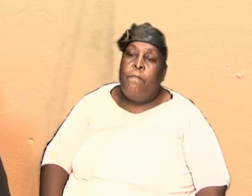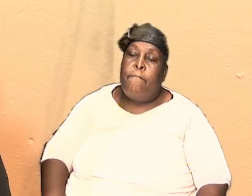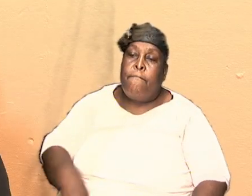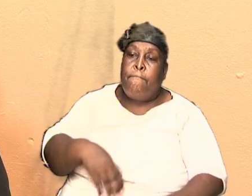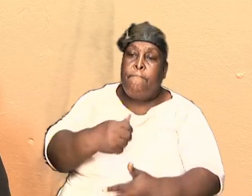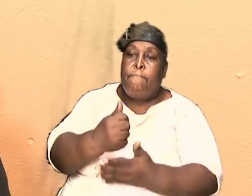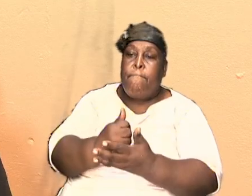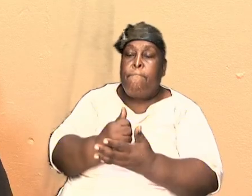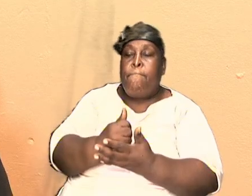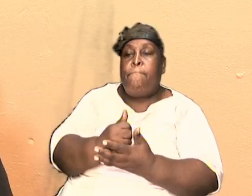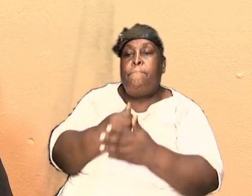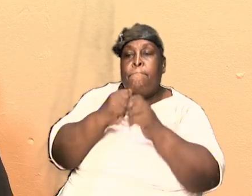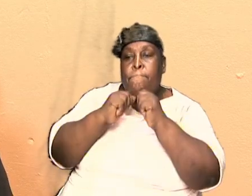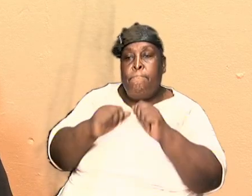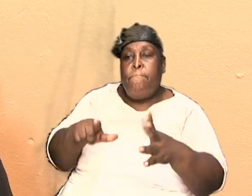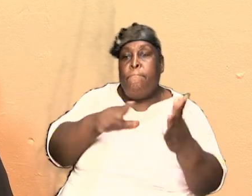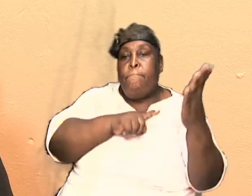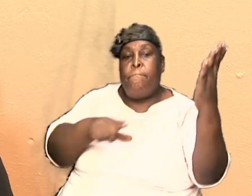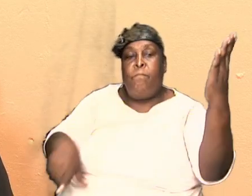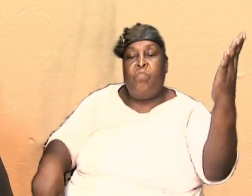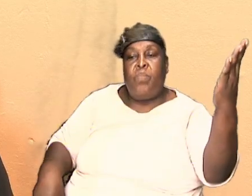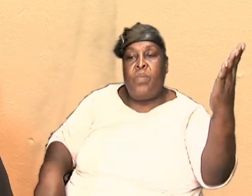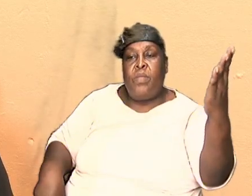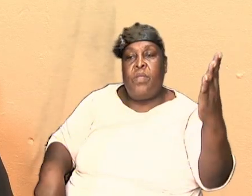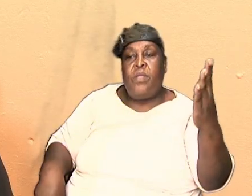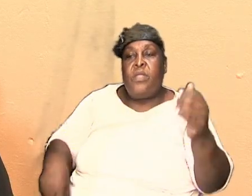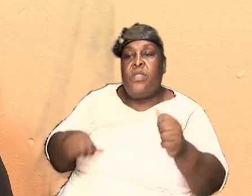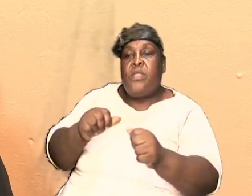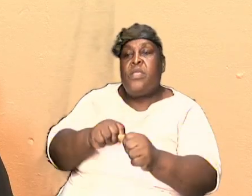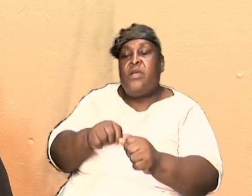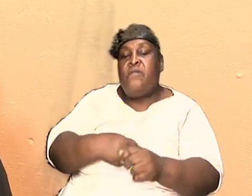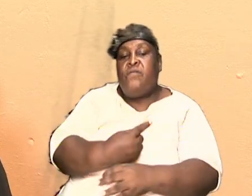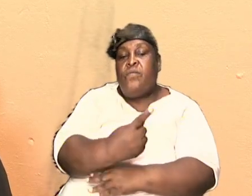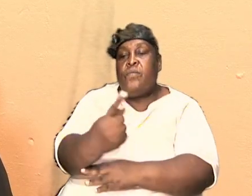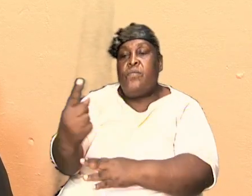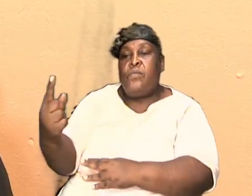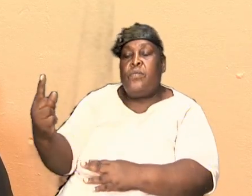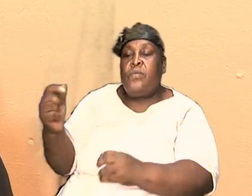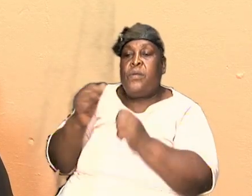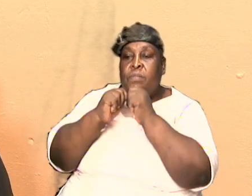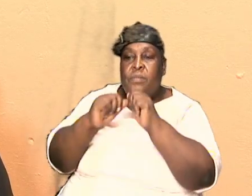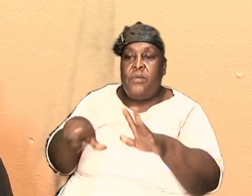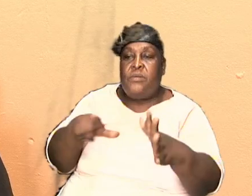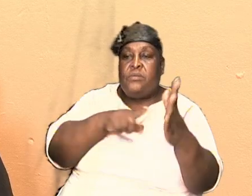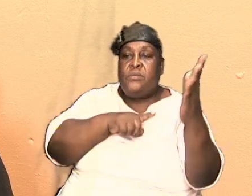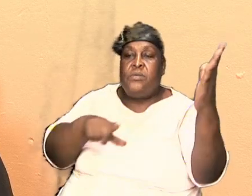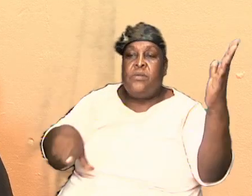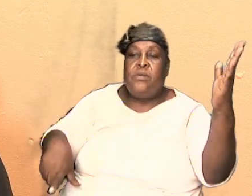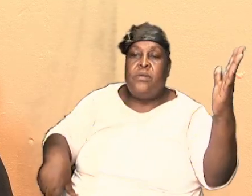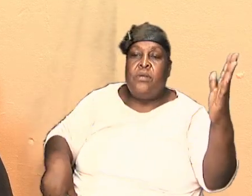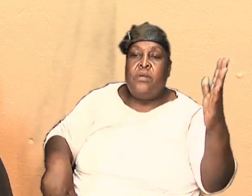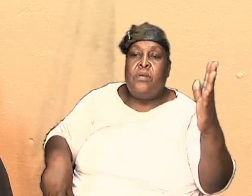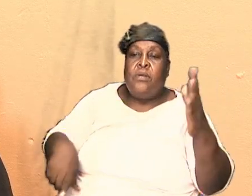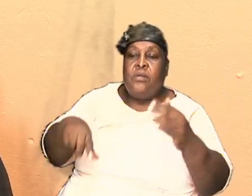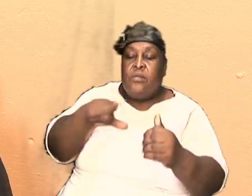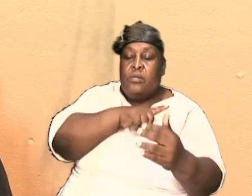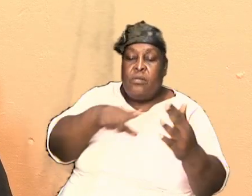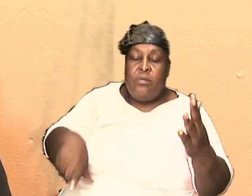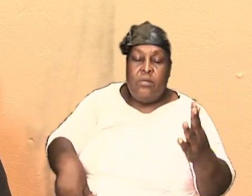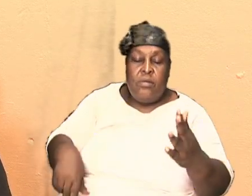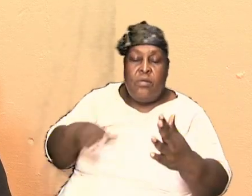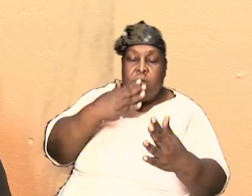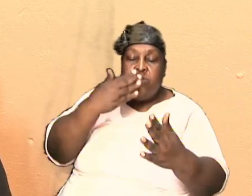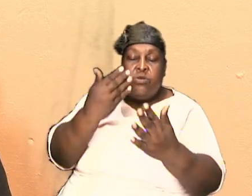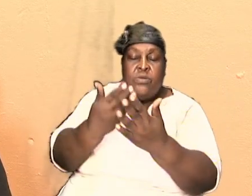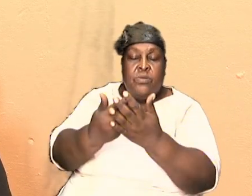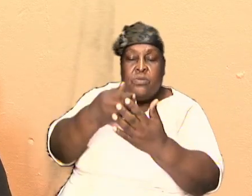Amen. Bless the Lord. Bless the Lord. Everybody bless the Lord one more time. You know, the Lord is an extremely good God. Yes, we